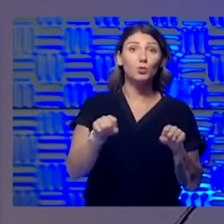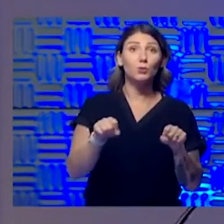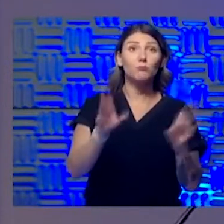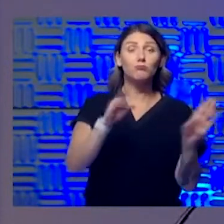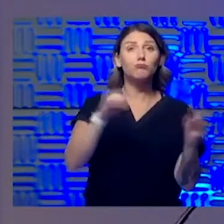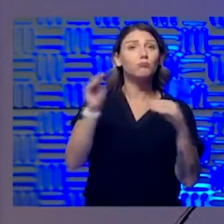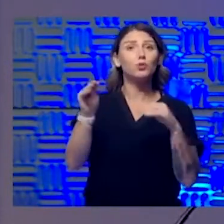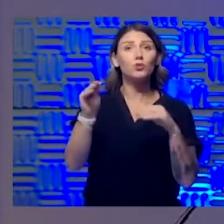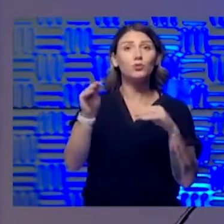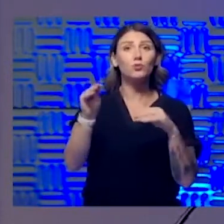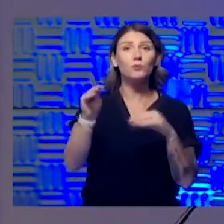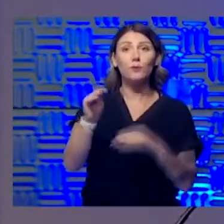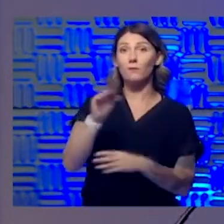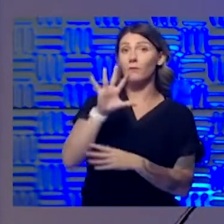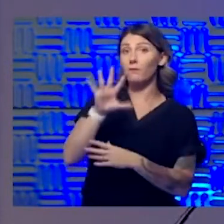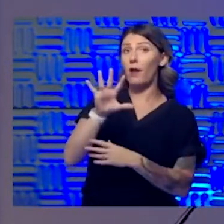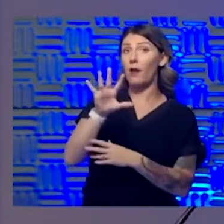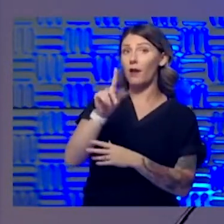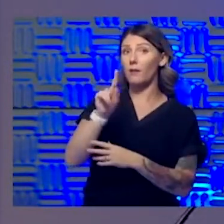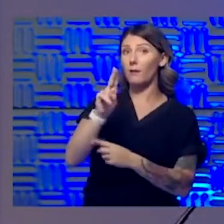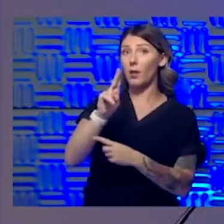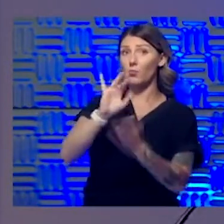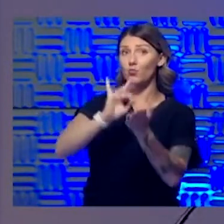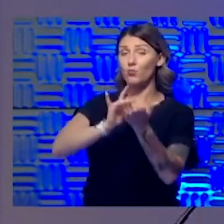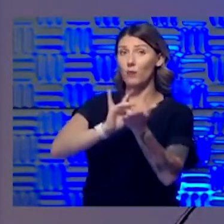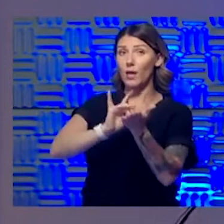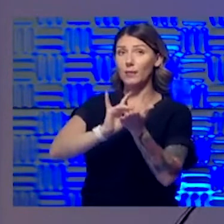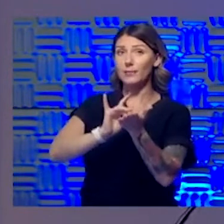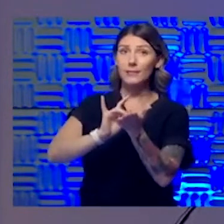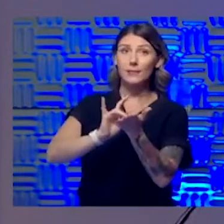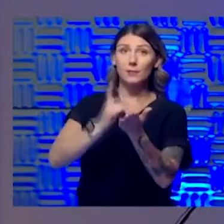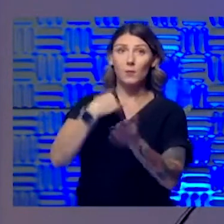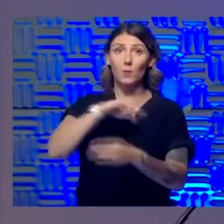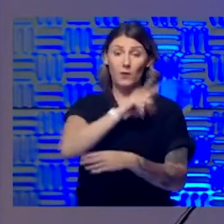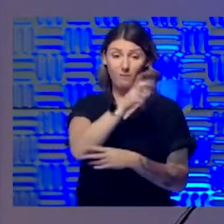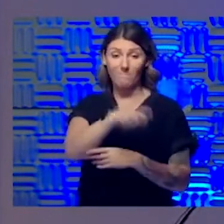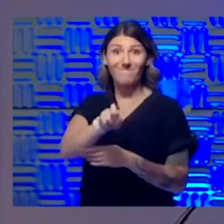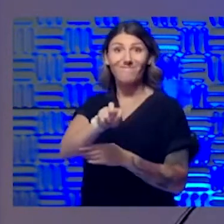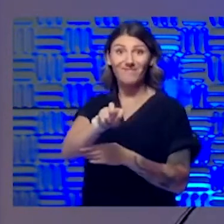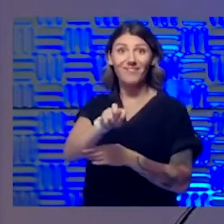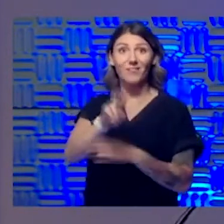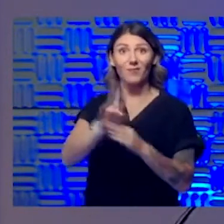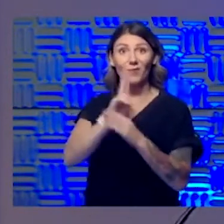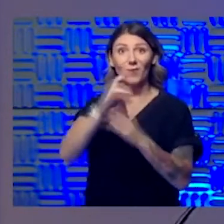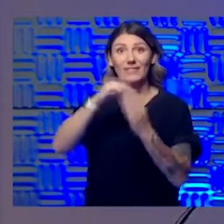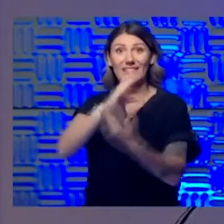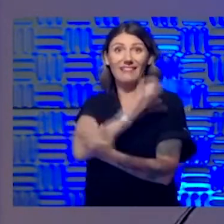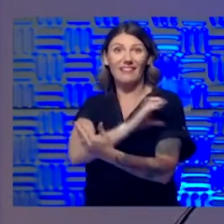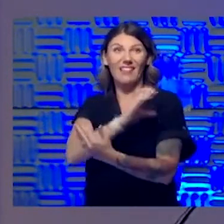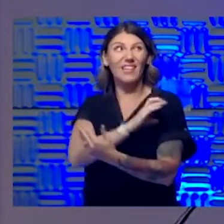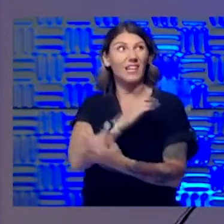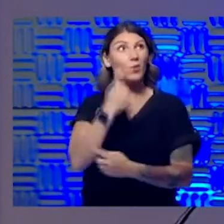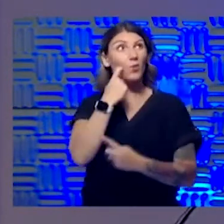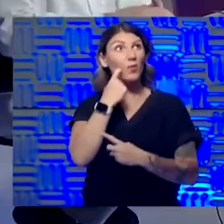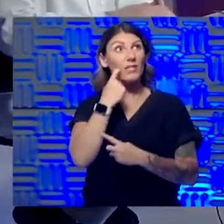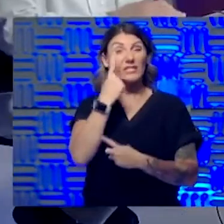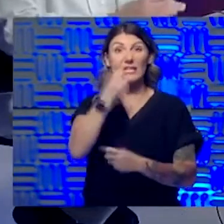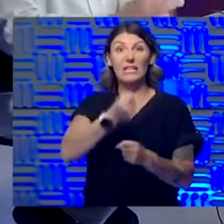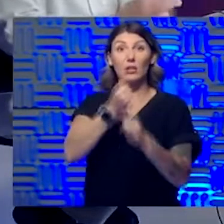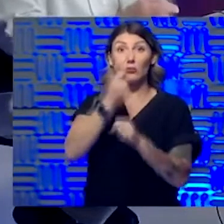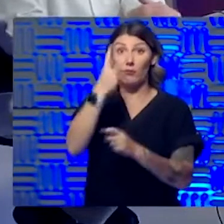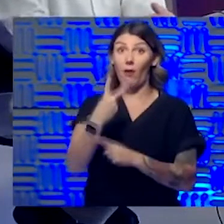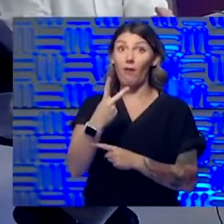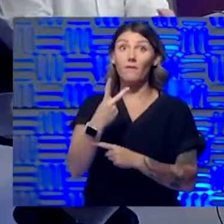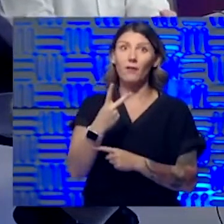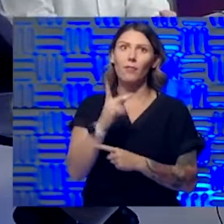5 KU drugs into the clinic in the last year and a half or so. So we're pretty. That's a pretty big